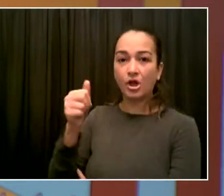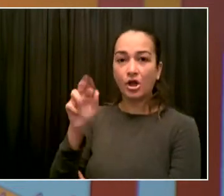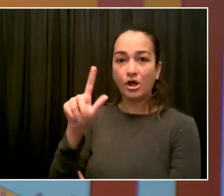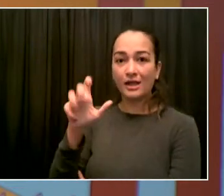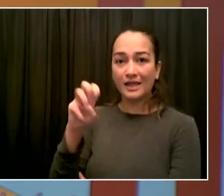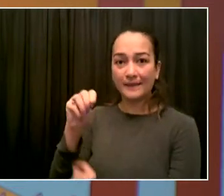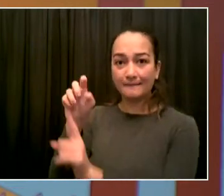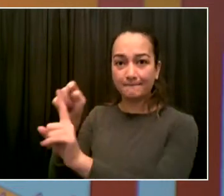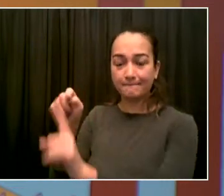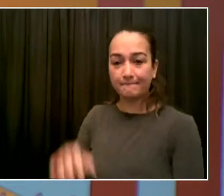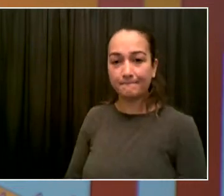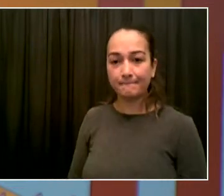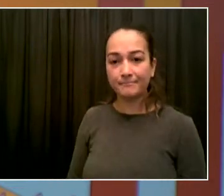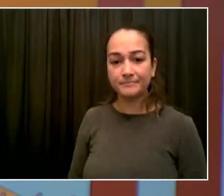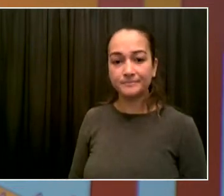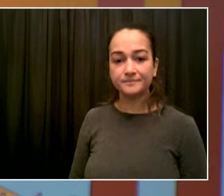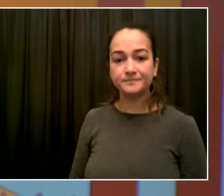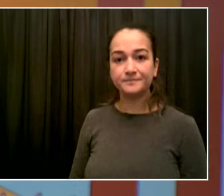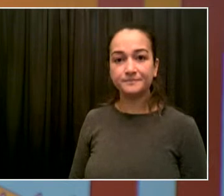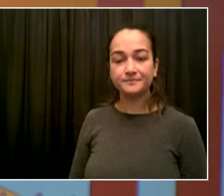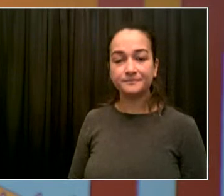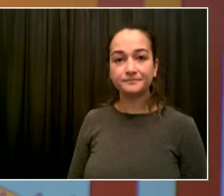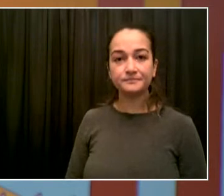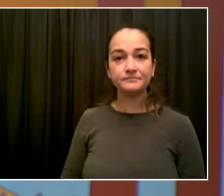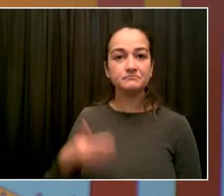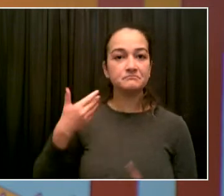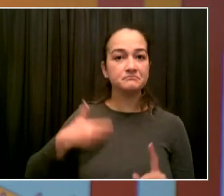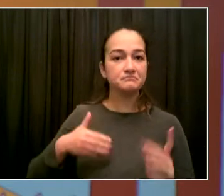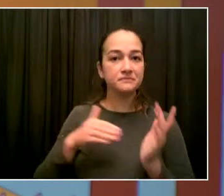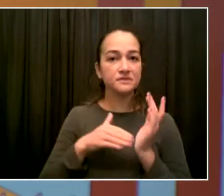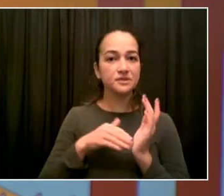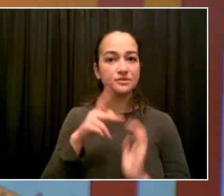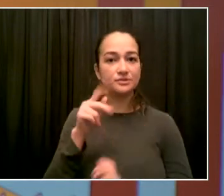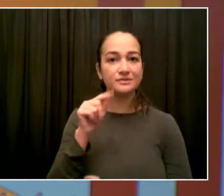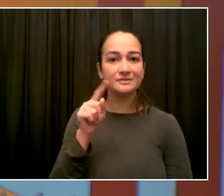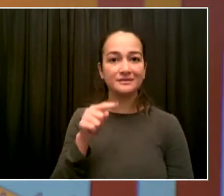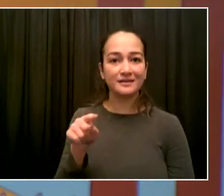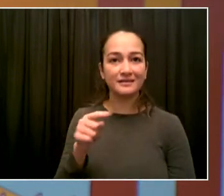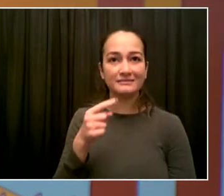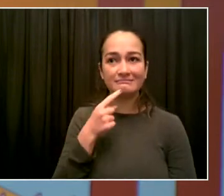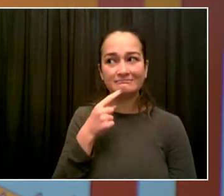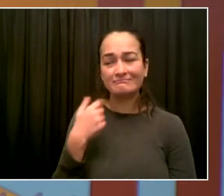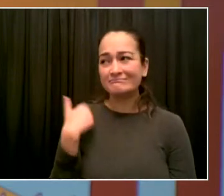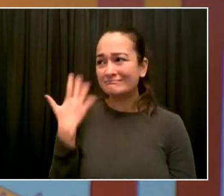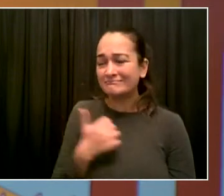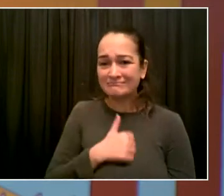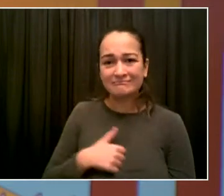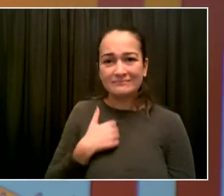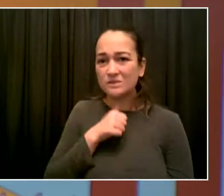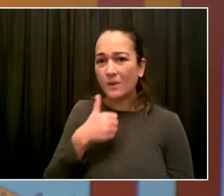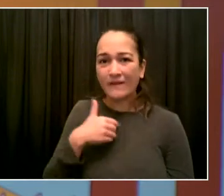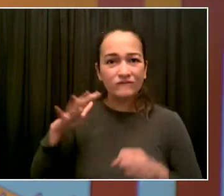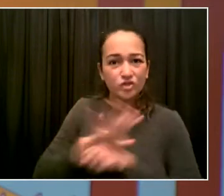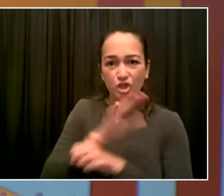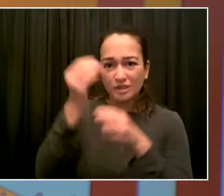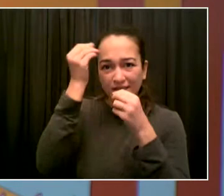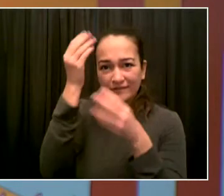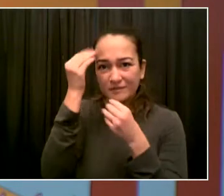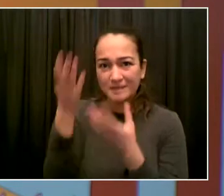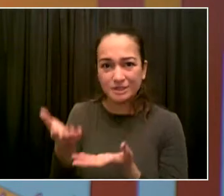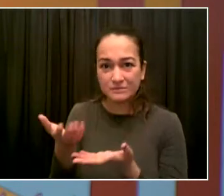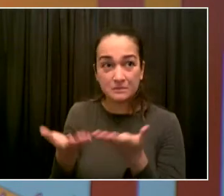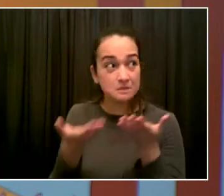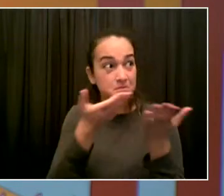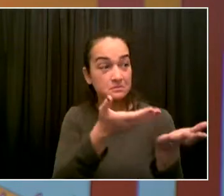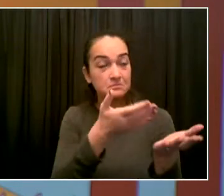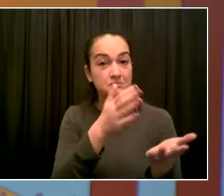I'm sorry, sir, I don't have the facts on that particular case. Okay. Chancellor, do you want to speak to it? Yeah, we